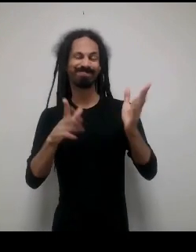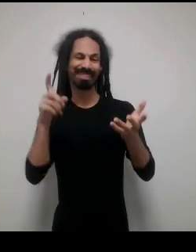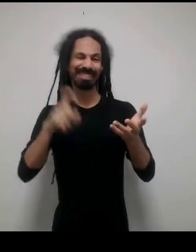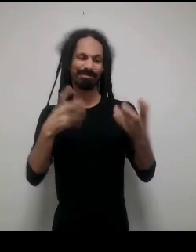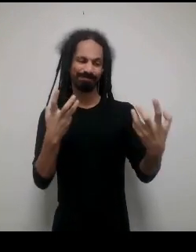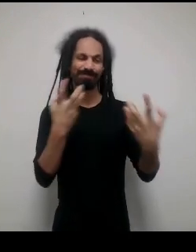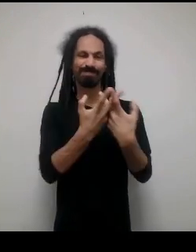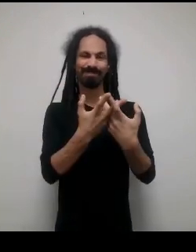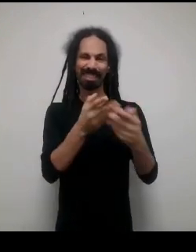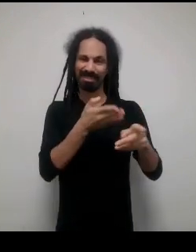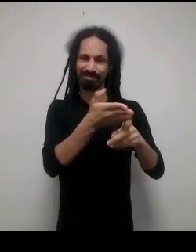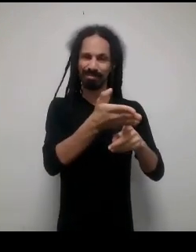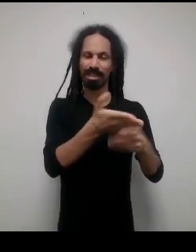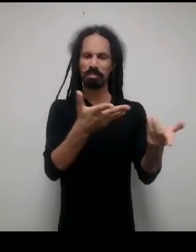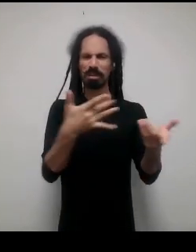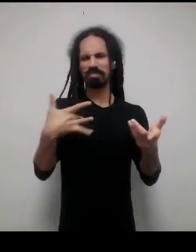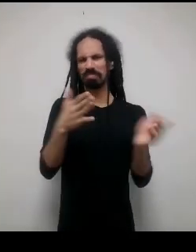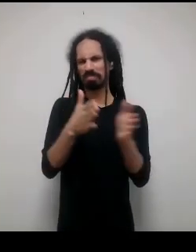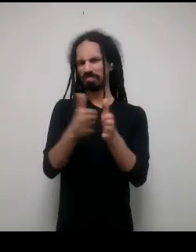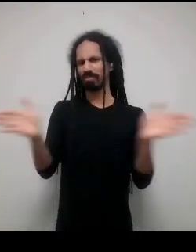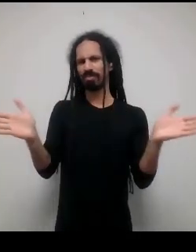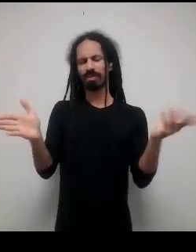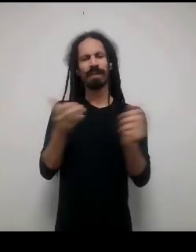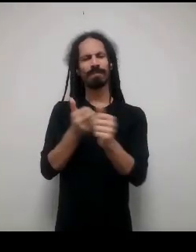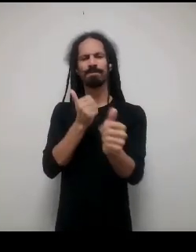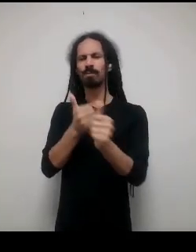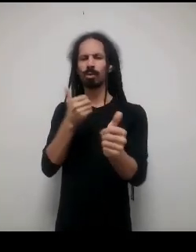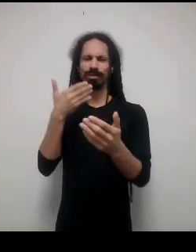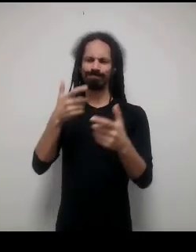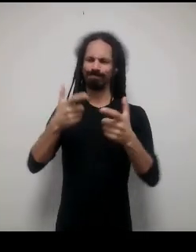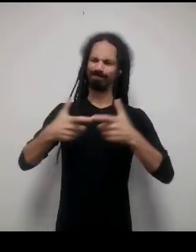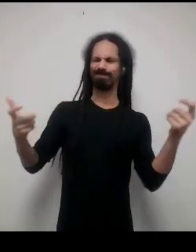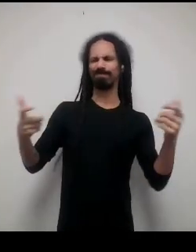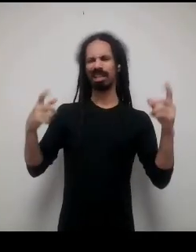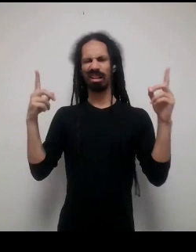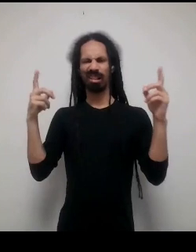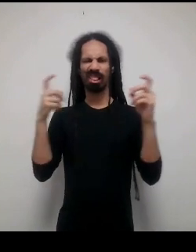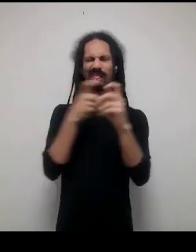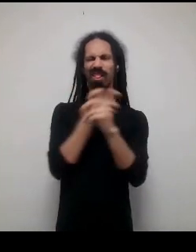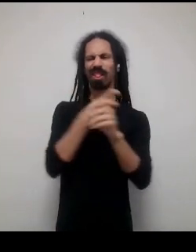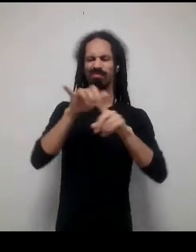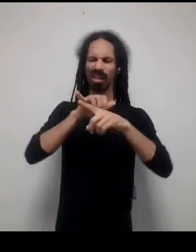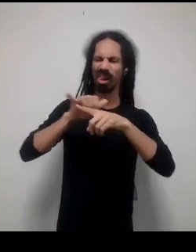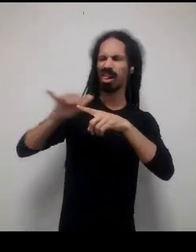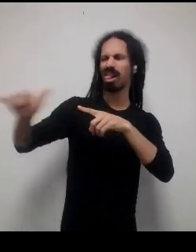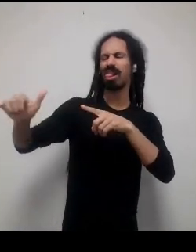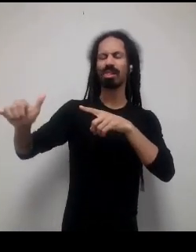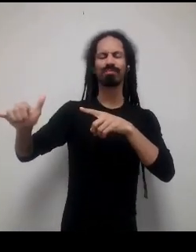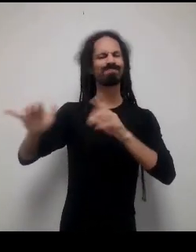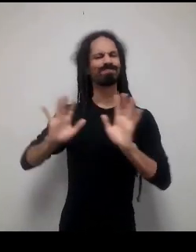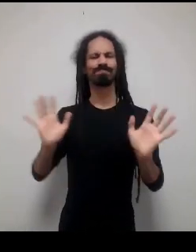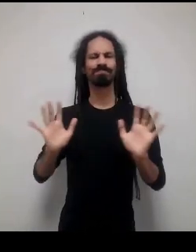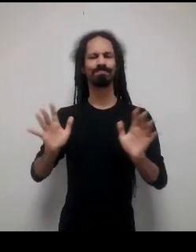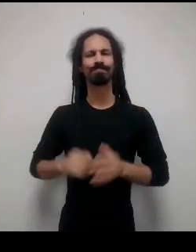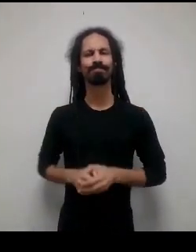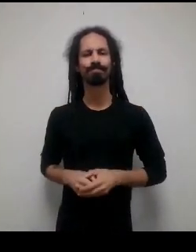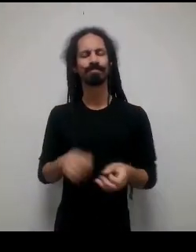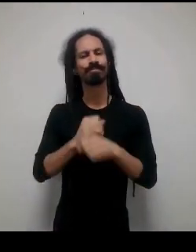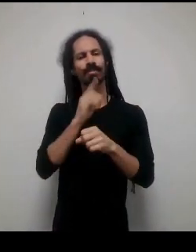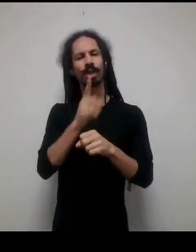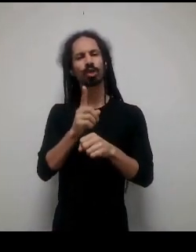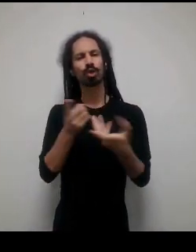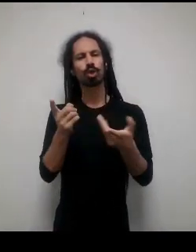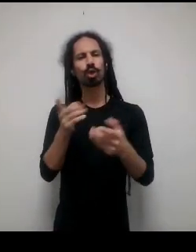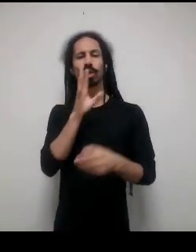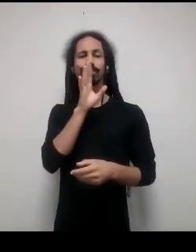in general, avoid simply using big words just for the sake of using big words. So make sure you're using words that you're going to feel comfortable